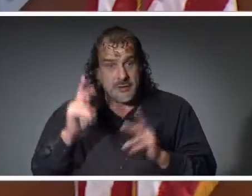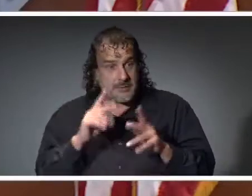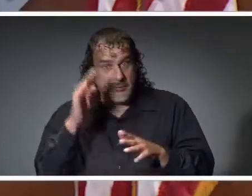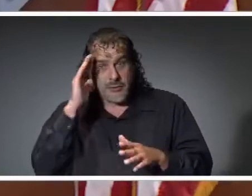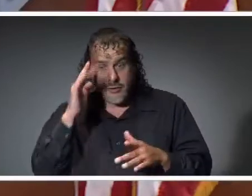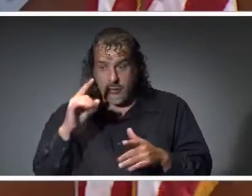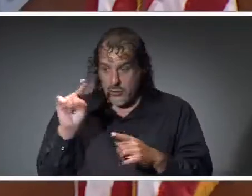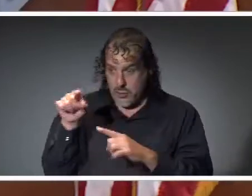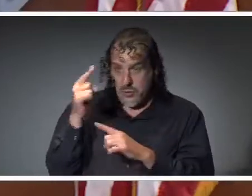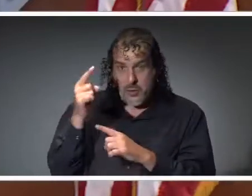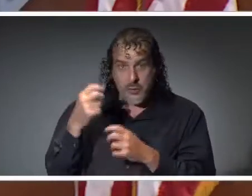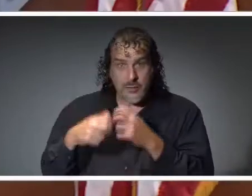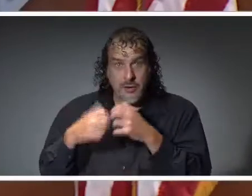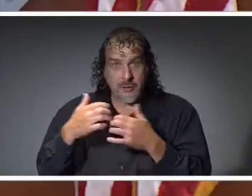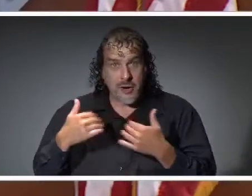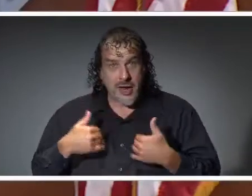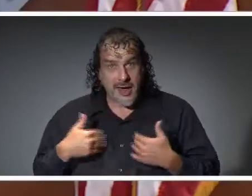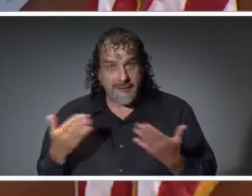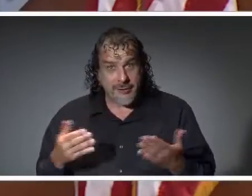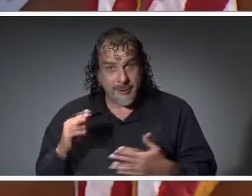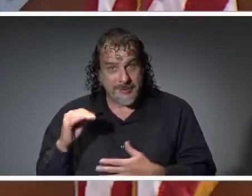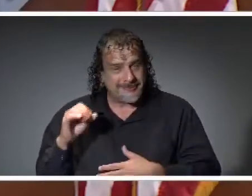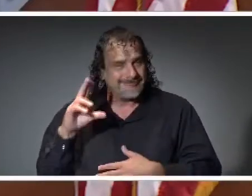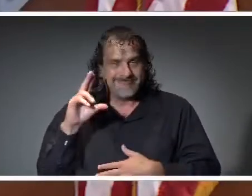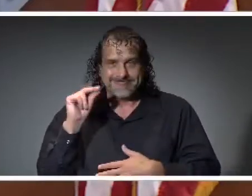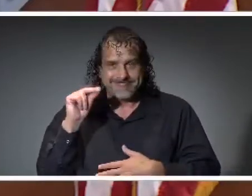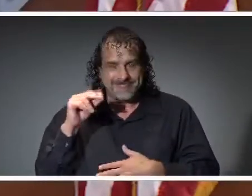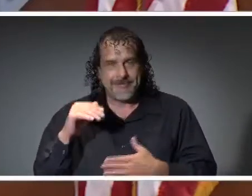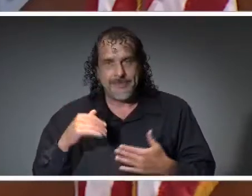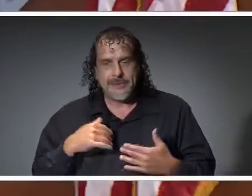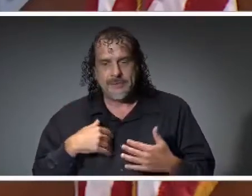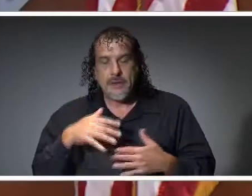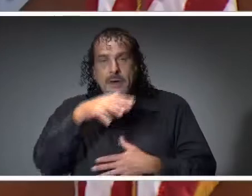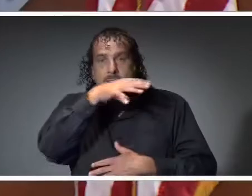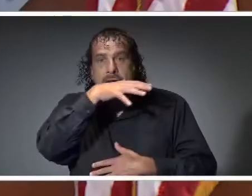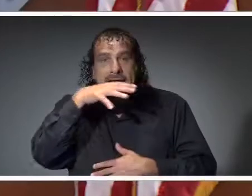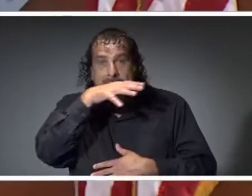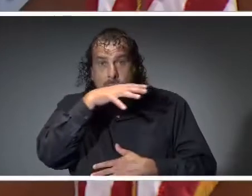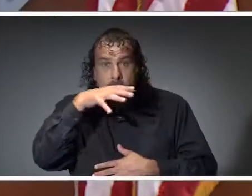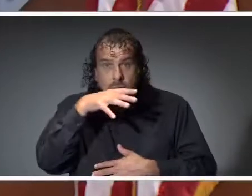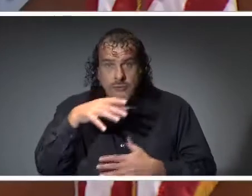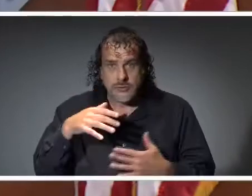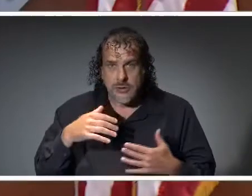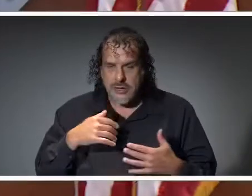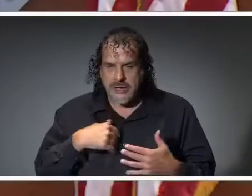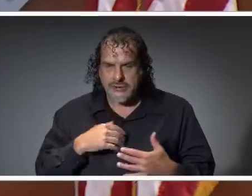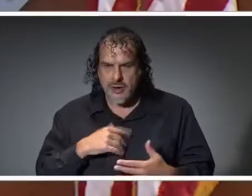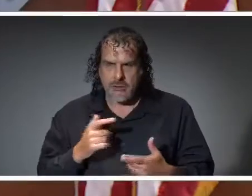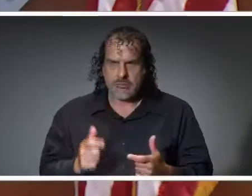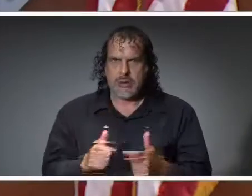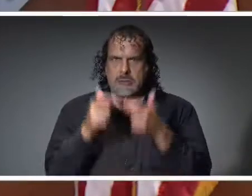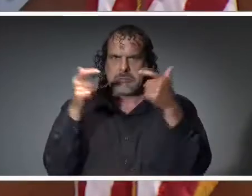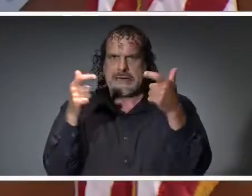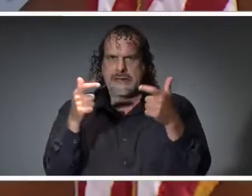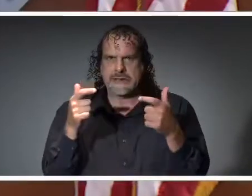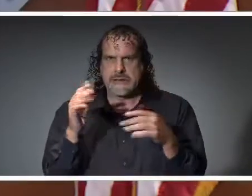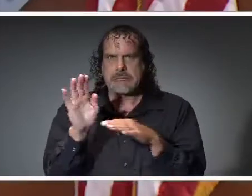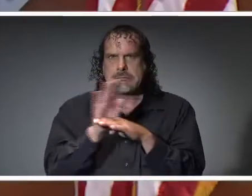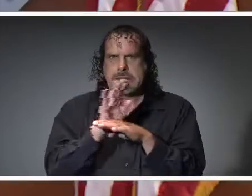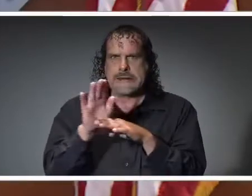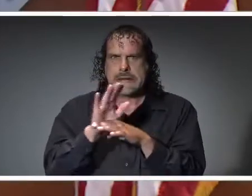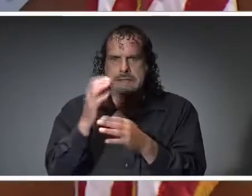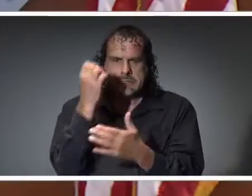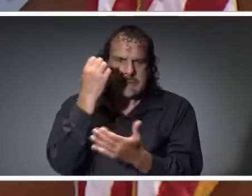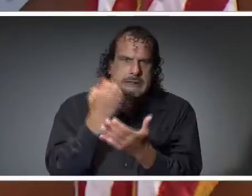that we are fighting here in our great state. Agriculture is one of the biggest assets and one of the largest